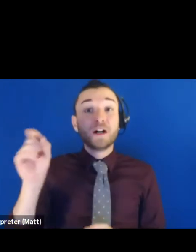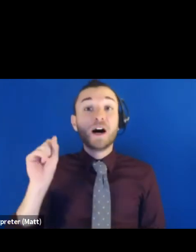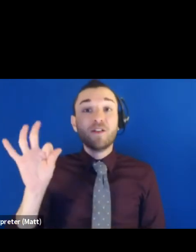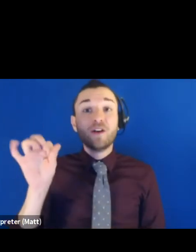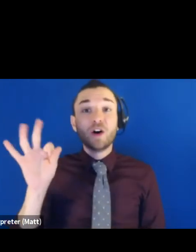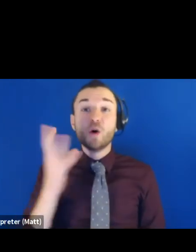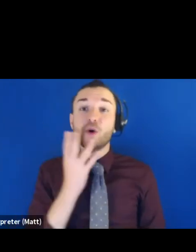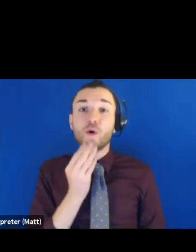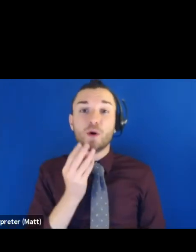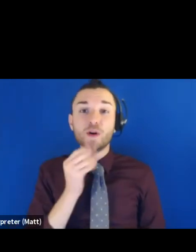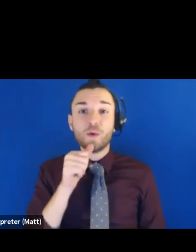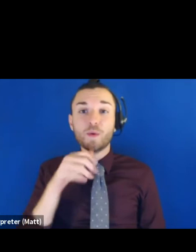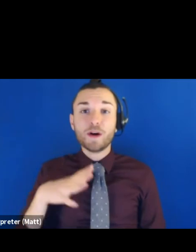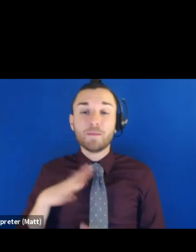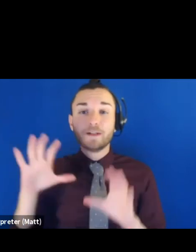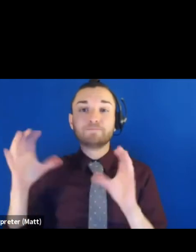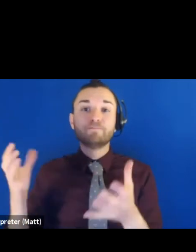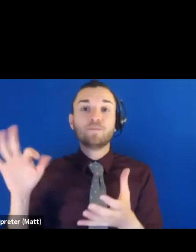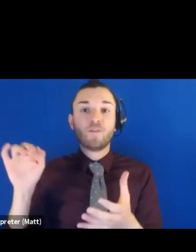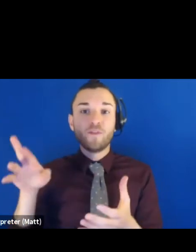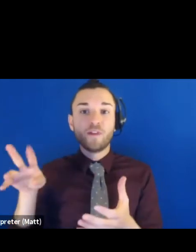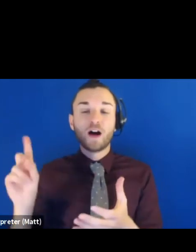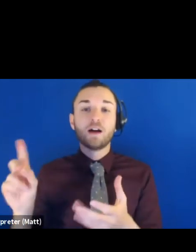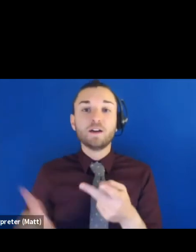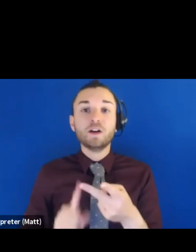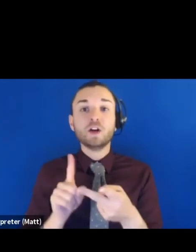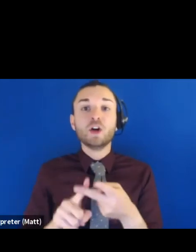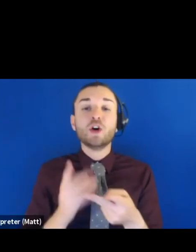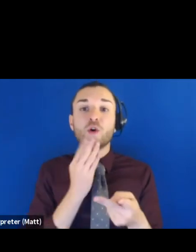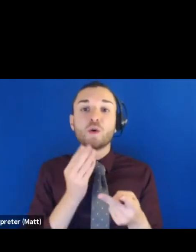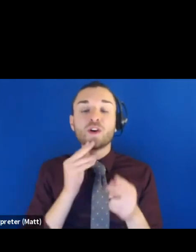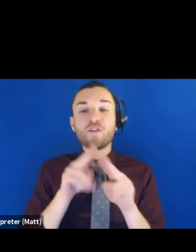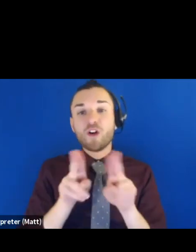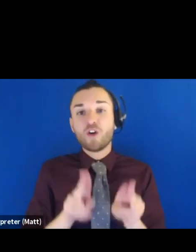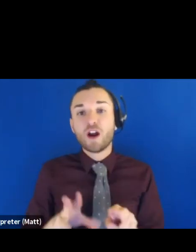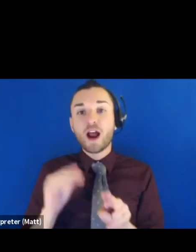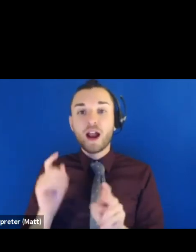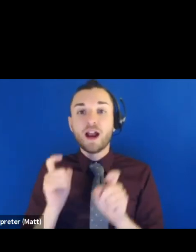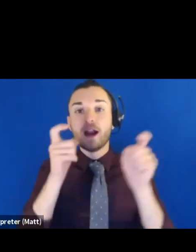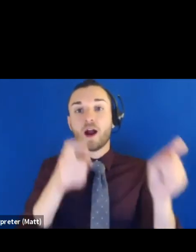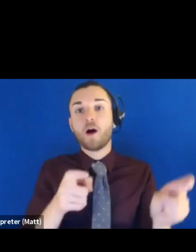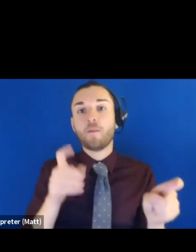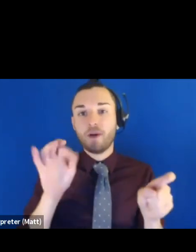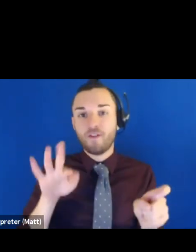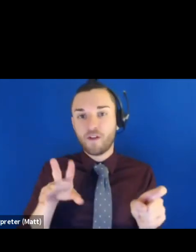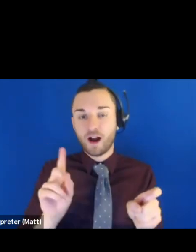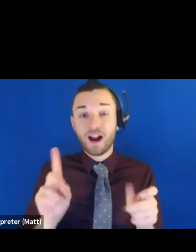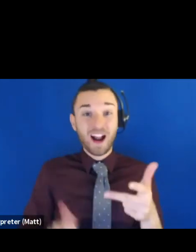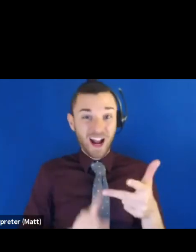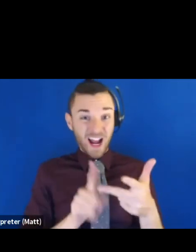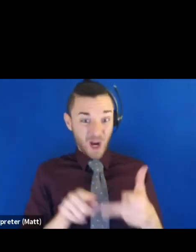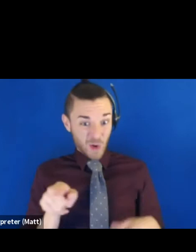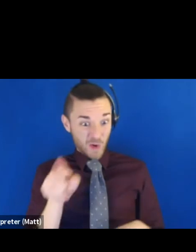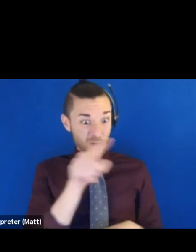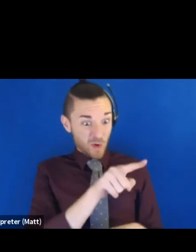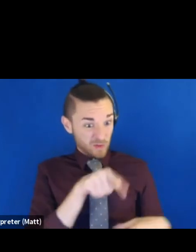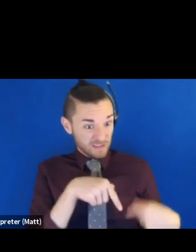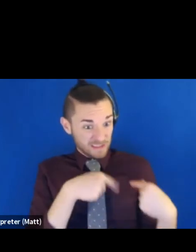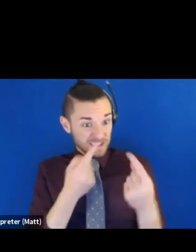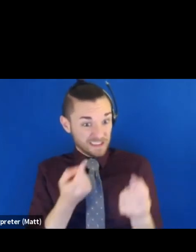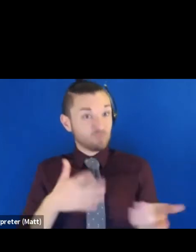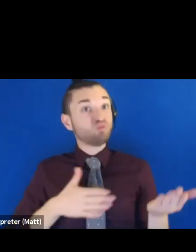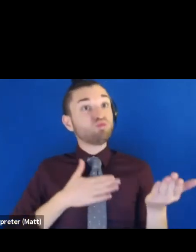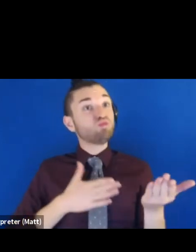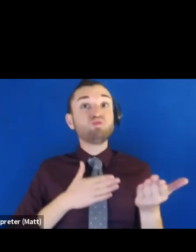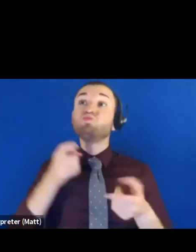a program of the Jewish Community Federation and Endowment Fund, and all of you who have stepped up to support JFI during